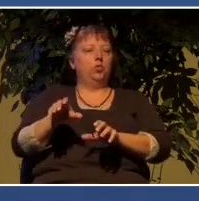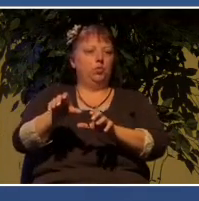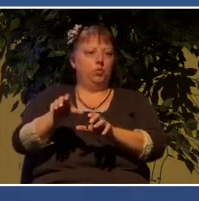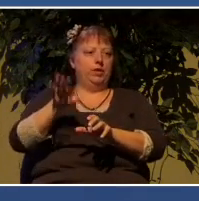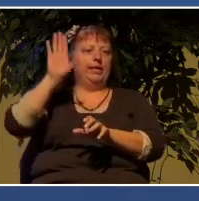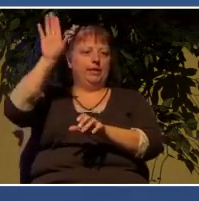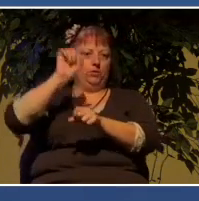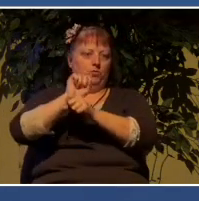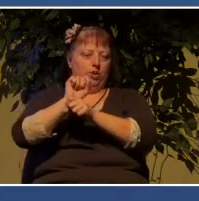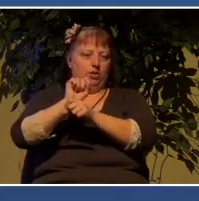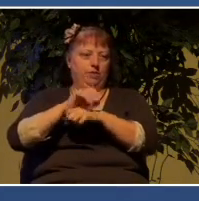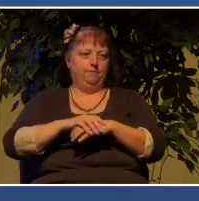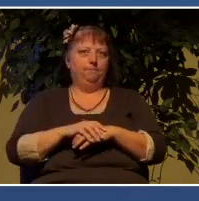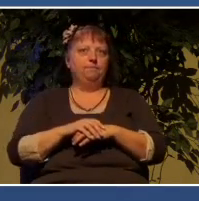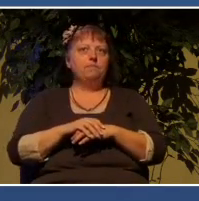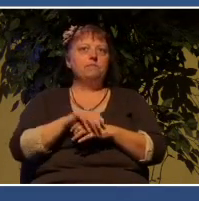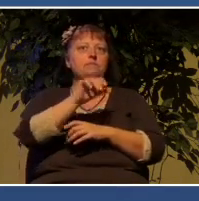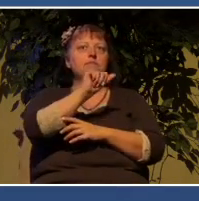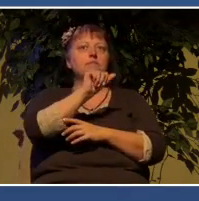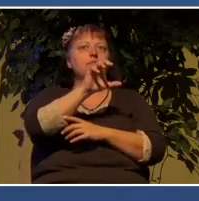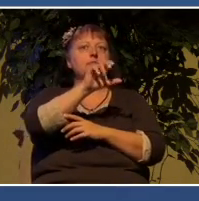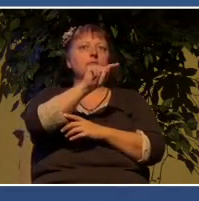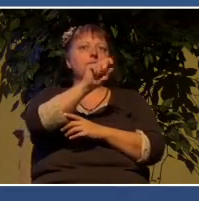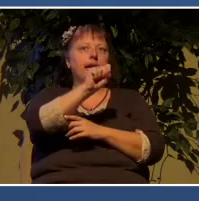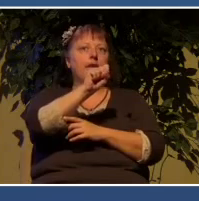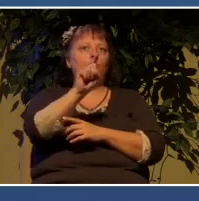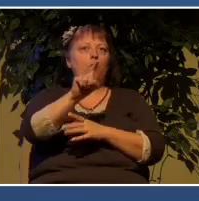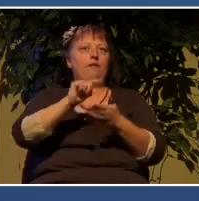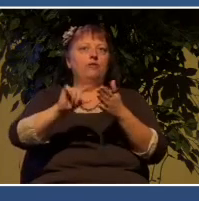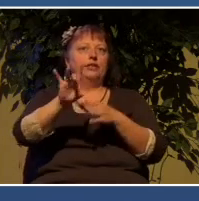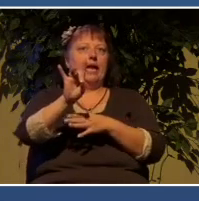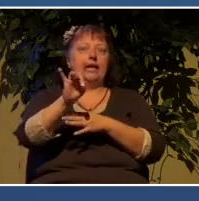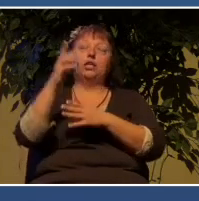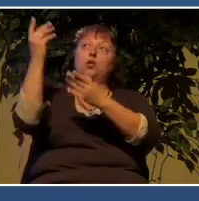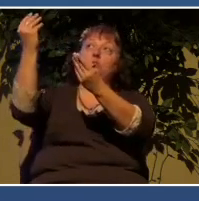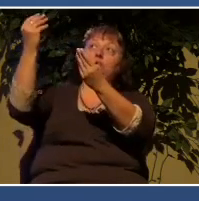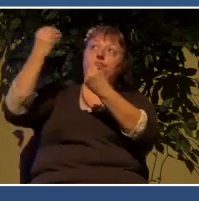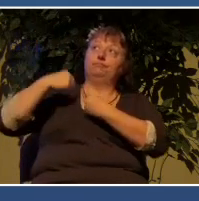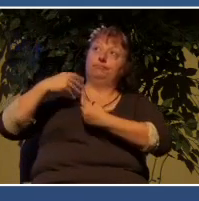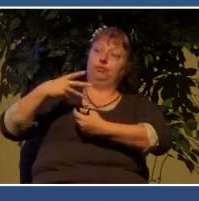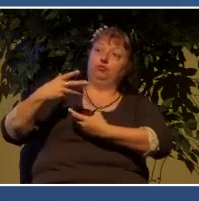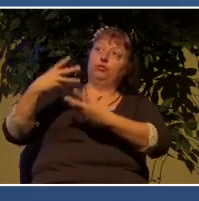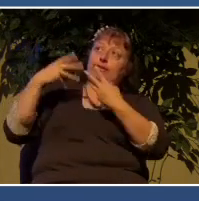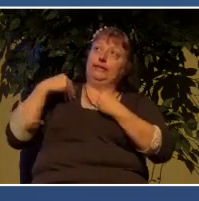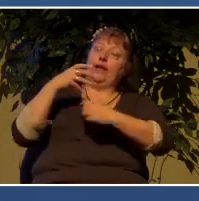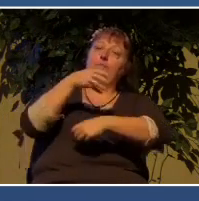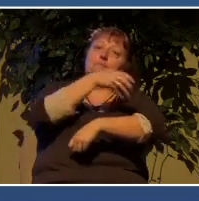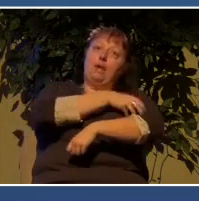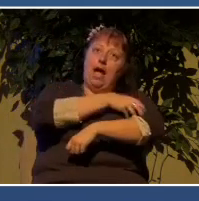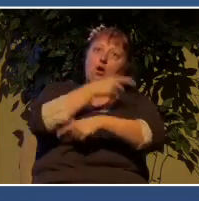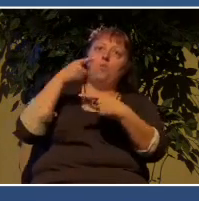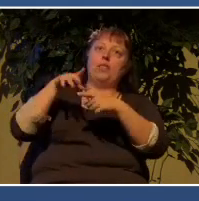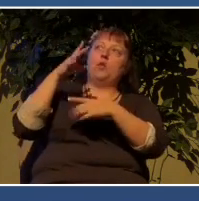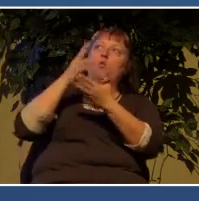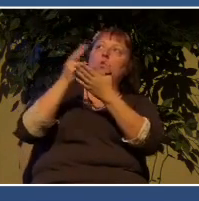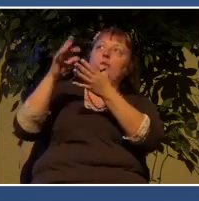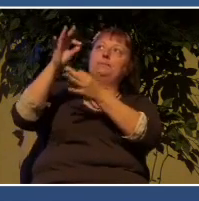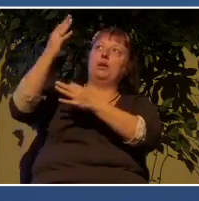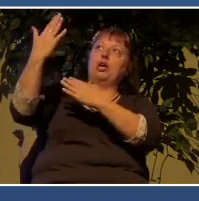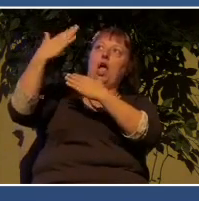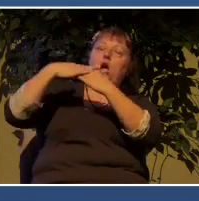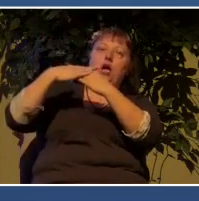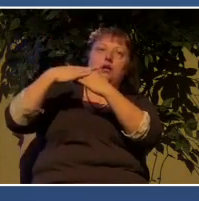about. Acts 1:8, you will receive power when the Holy Spirit comes on you, and you will be my witnesses in Jerusalem,